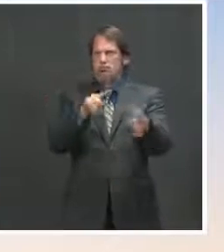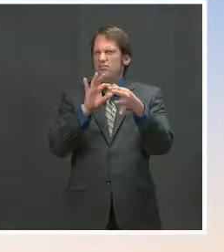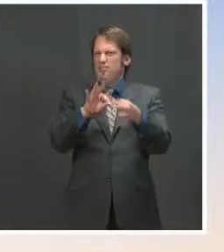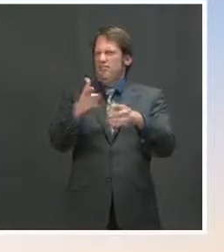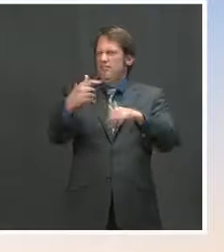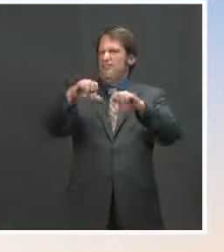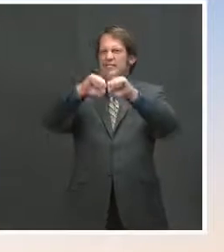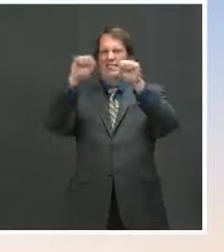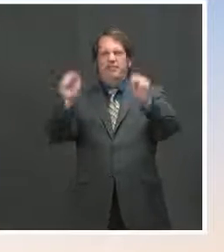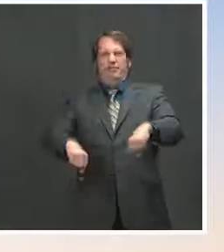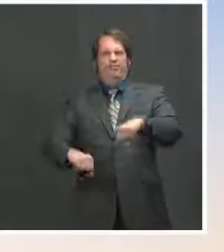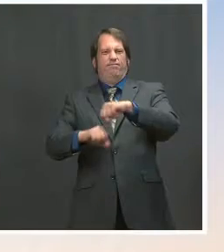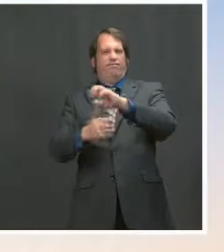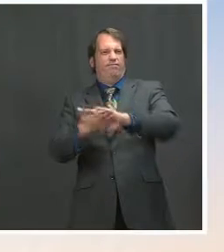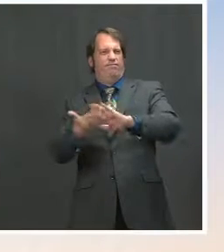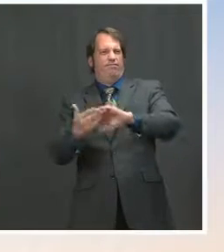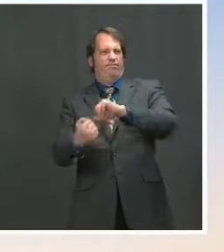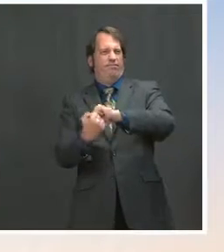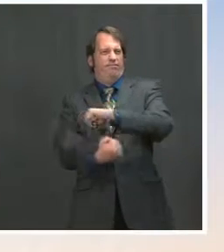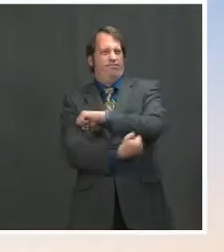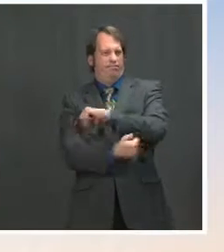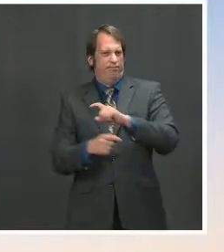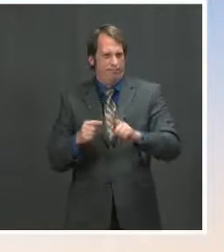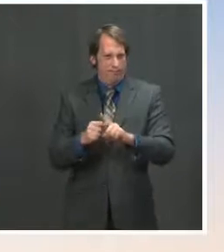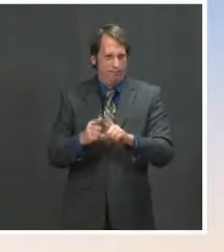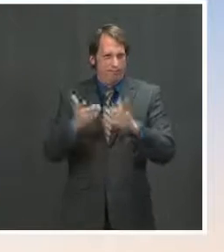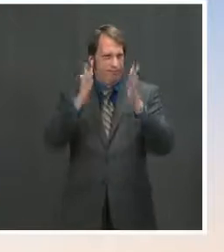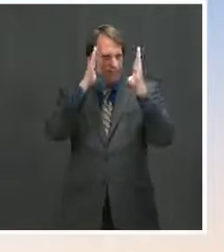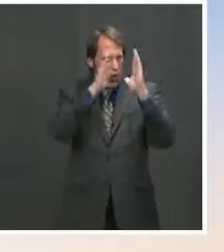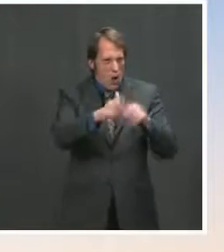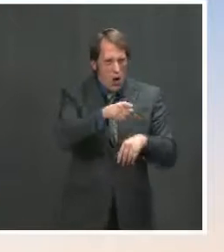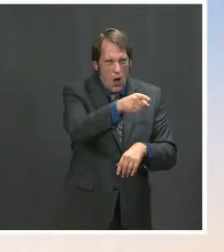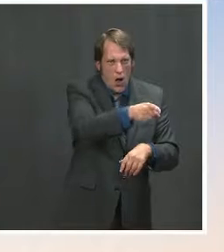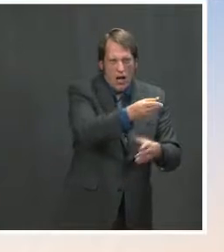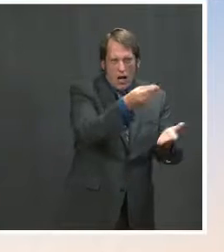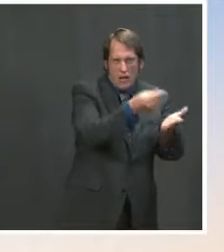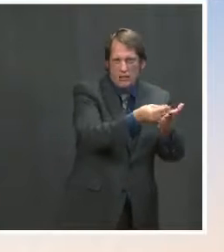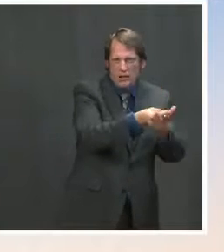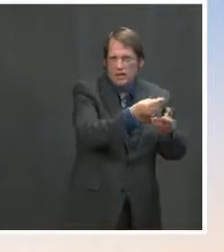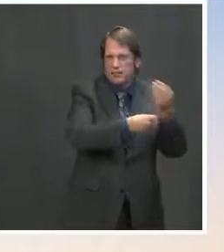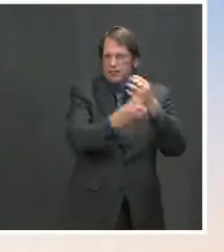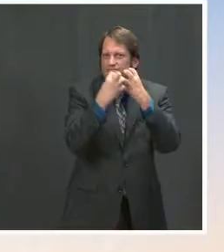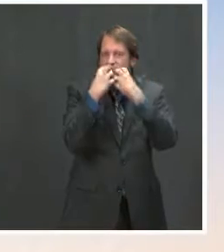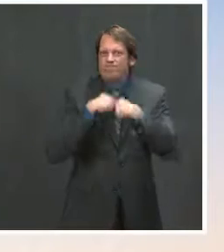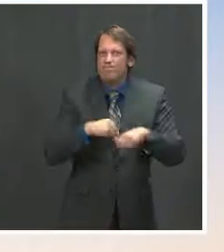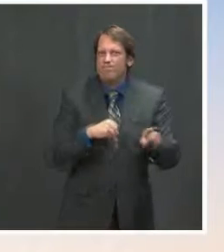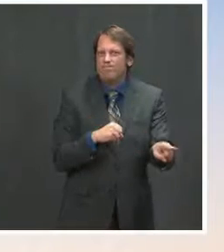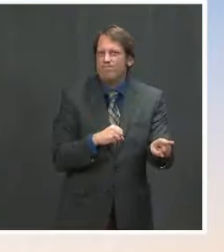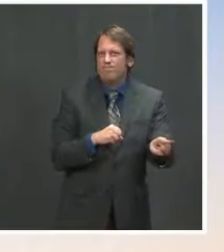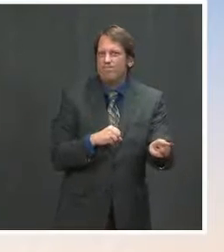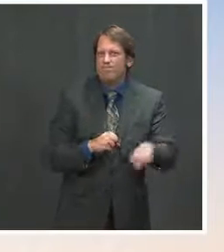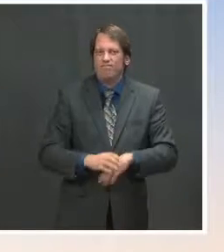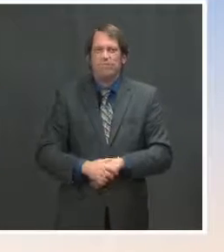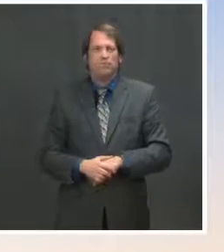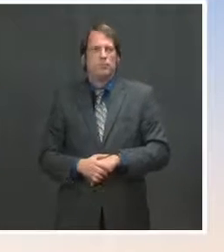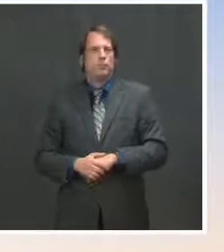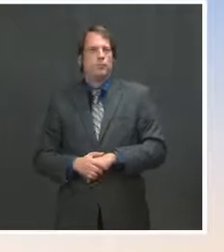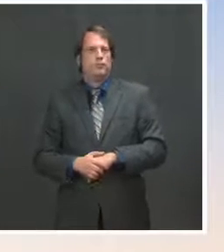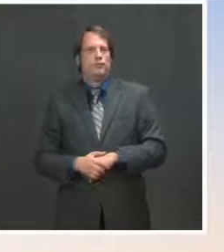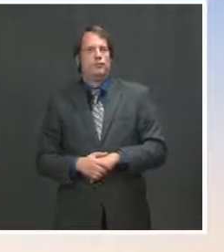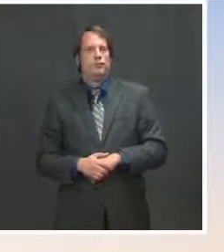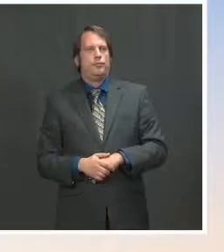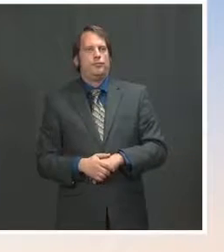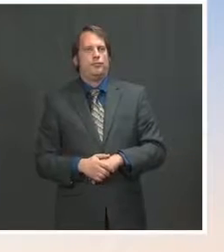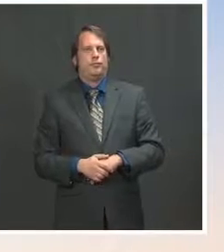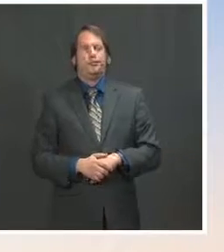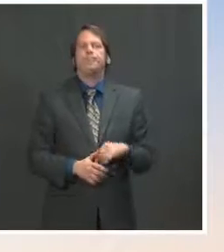term, as Senator Coons suggested, that'd be the way to go. Well, there are a range of ideas and proposals out there. Some